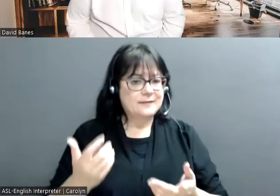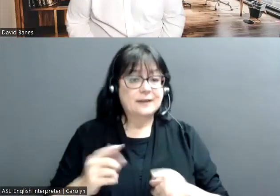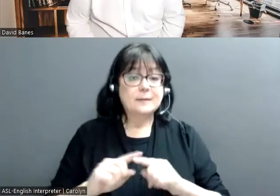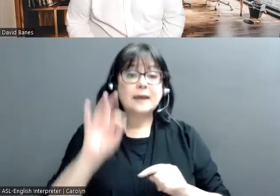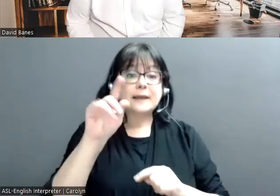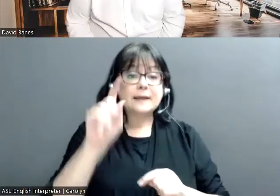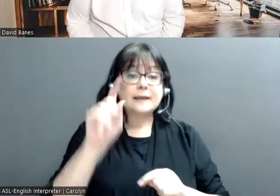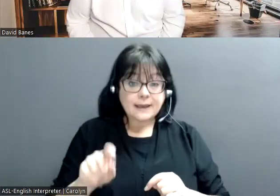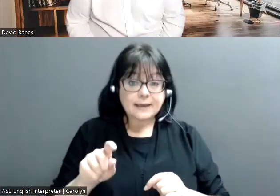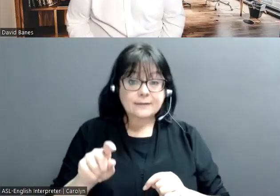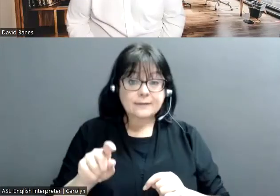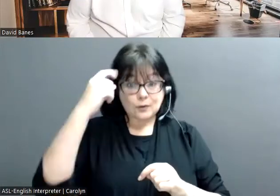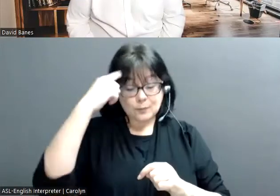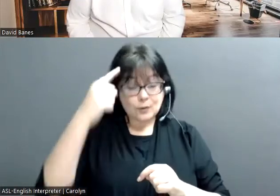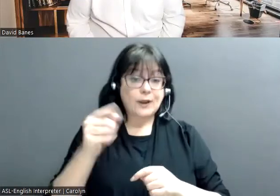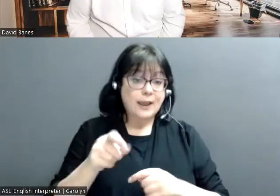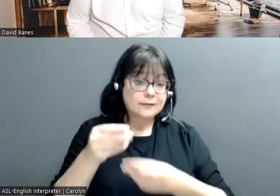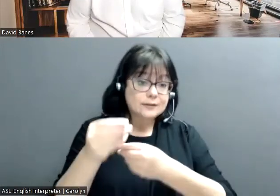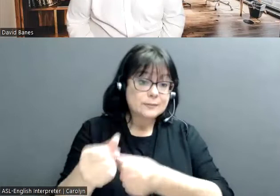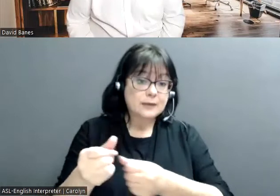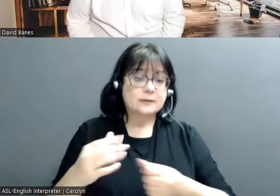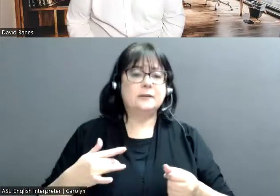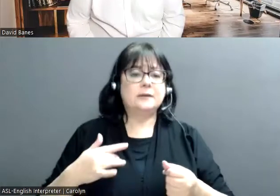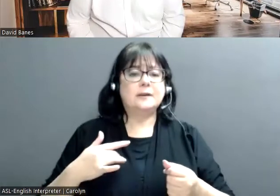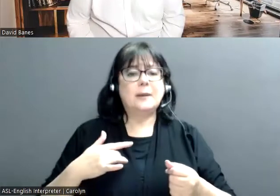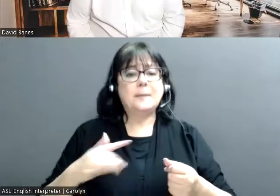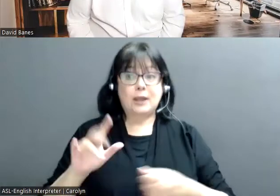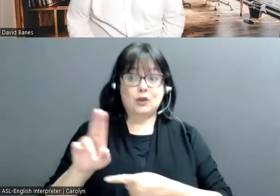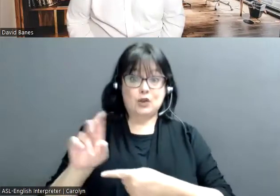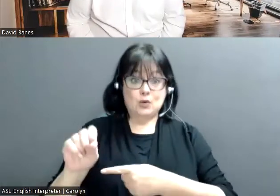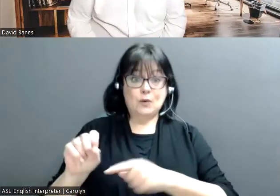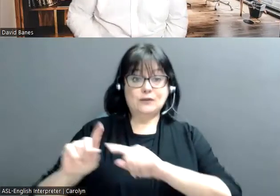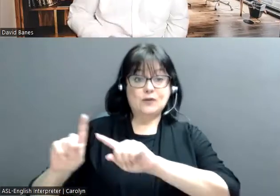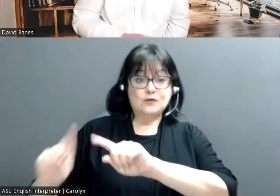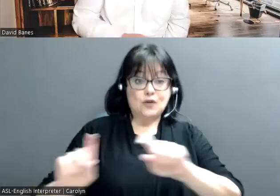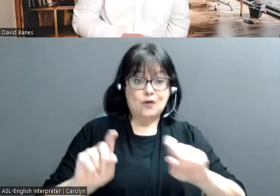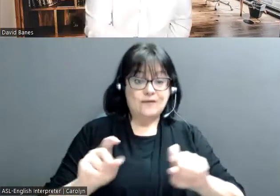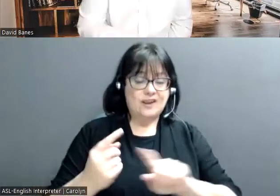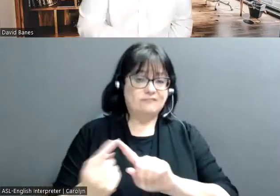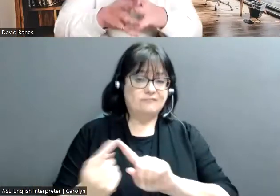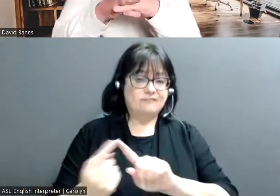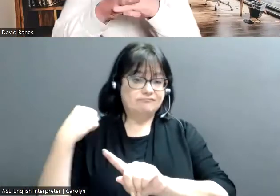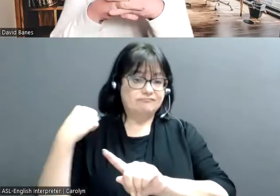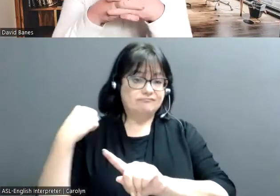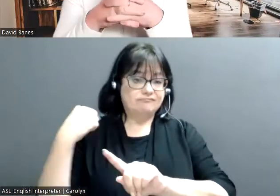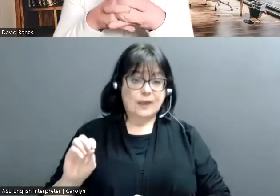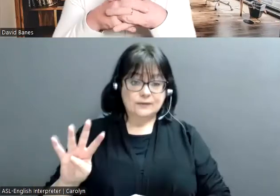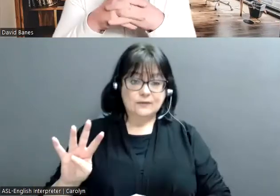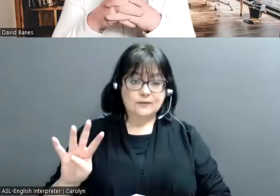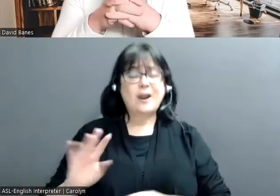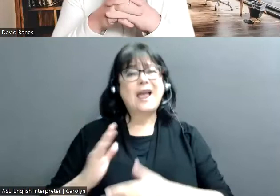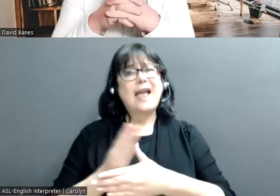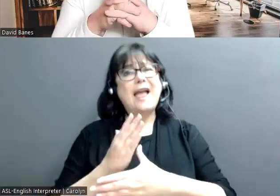typical cost, and there's long-term surveys that have shown this in the US, going back to like 2004, typical cost is it's